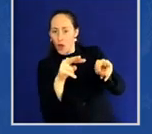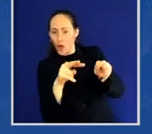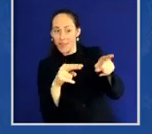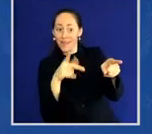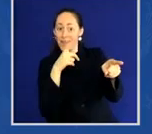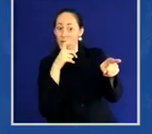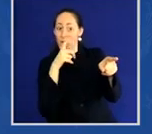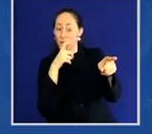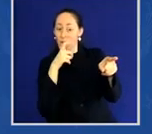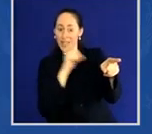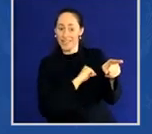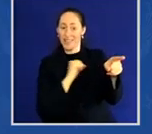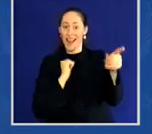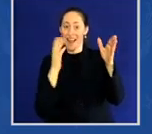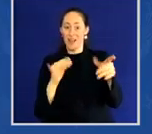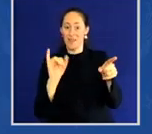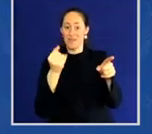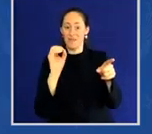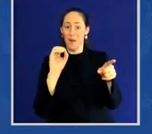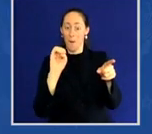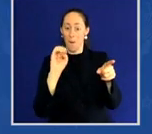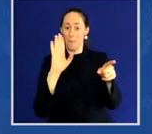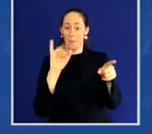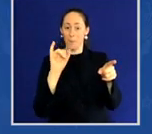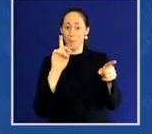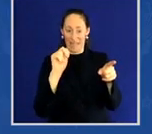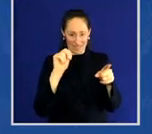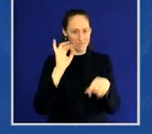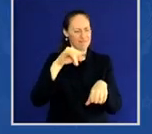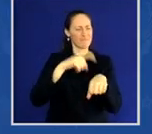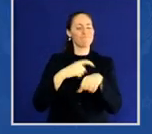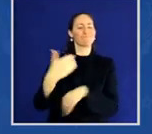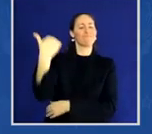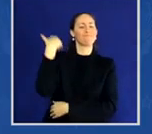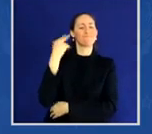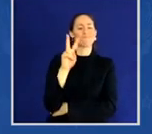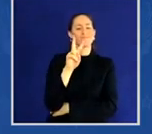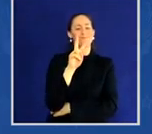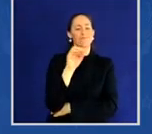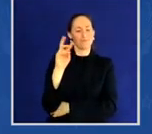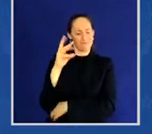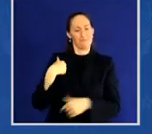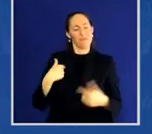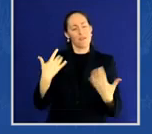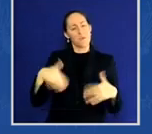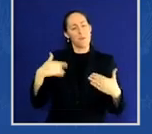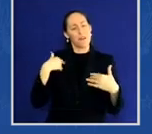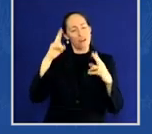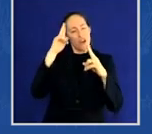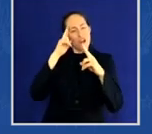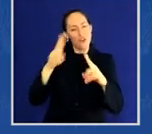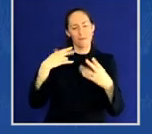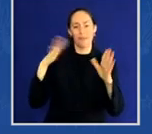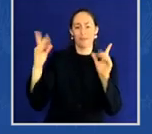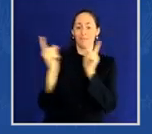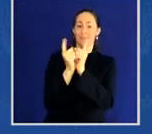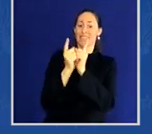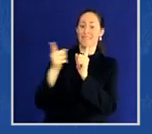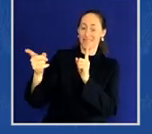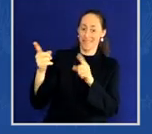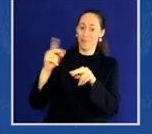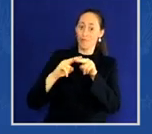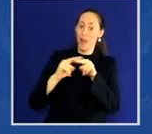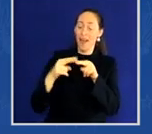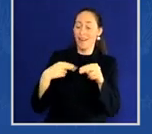In 2006, I had the privilege of meeting Mr. Biden on the train while collecting tickets. Before I had a chance